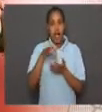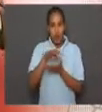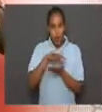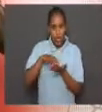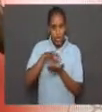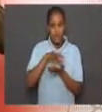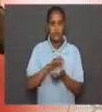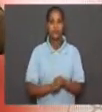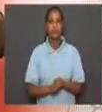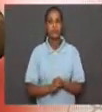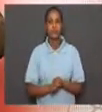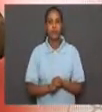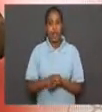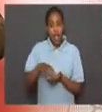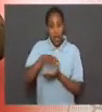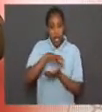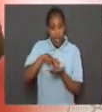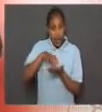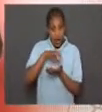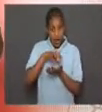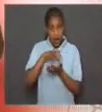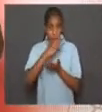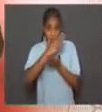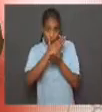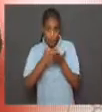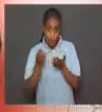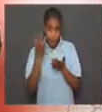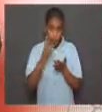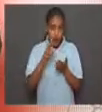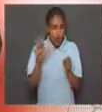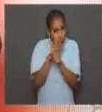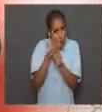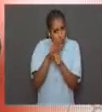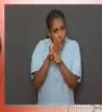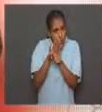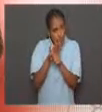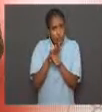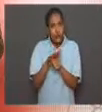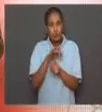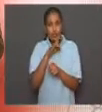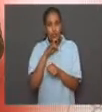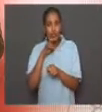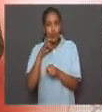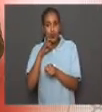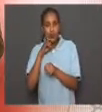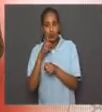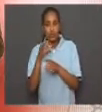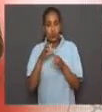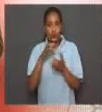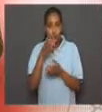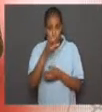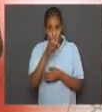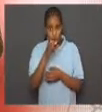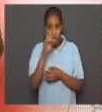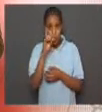alloying. An alloy is a partial or complete solid solution of one